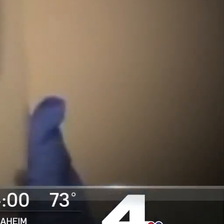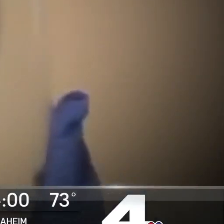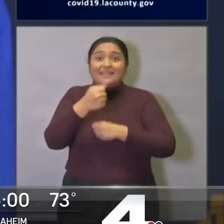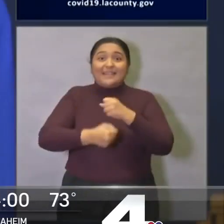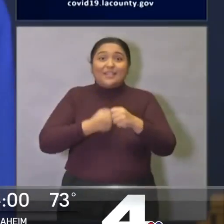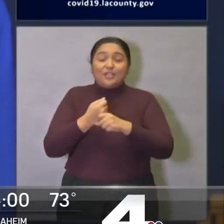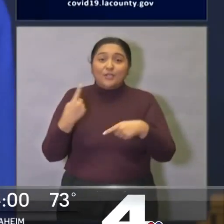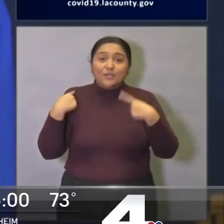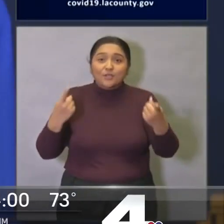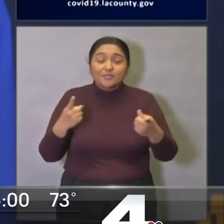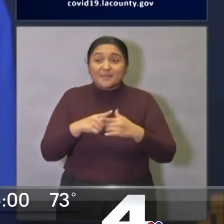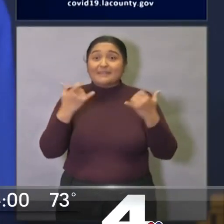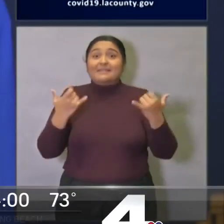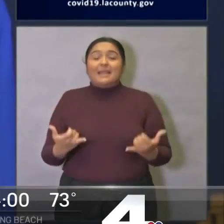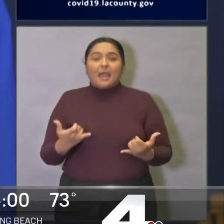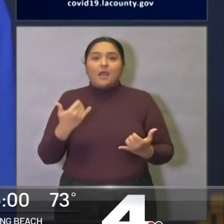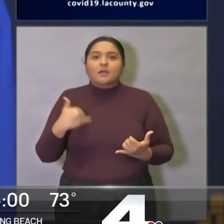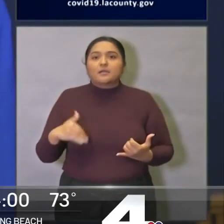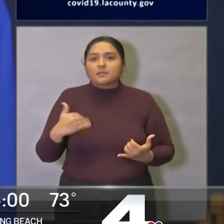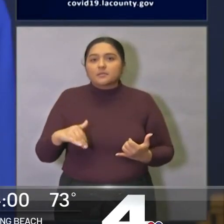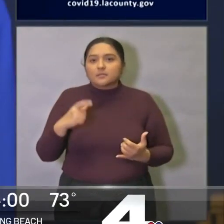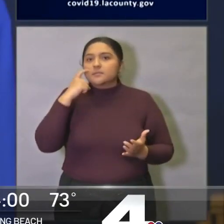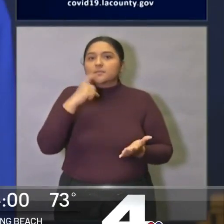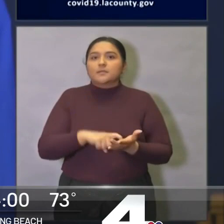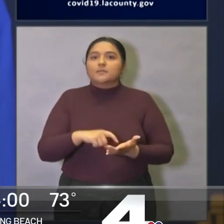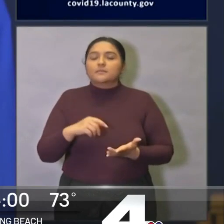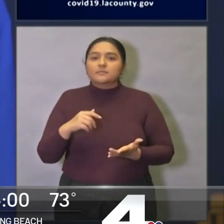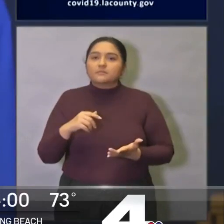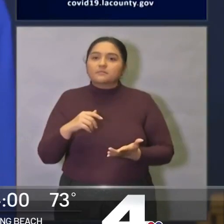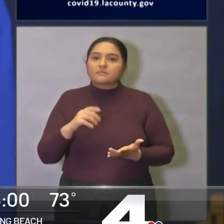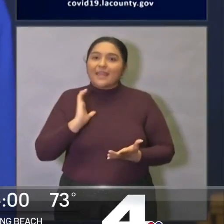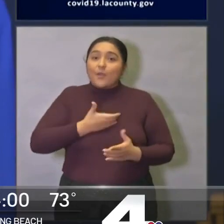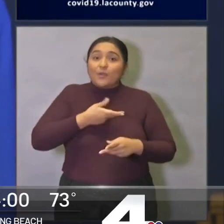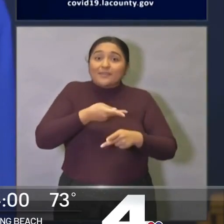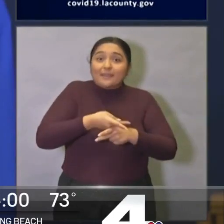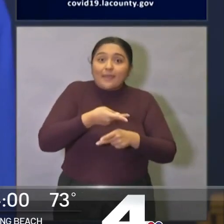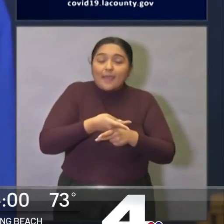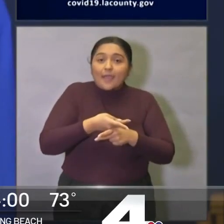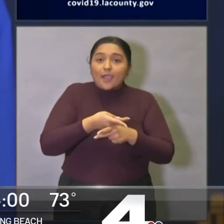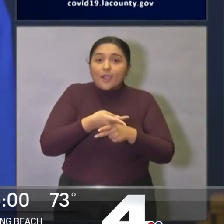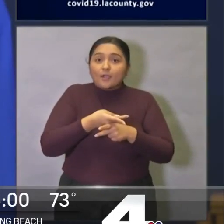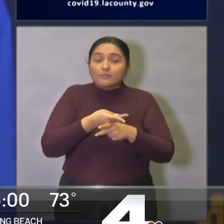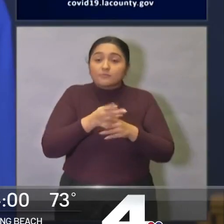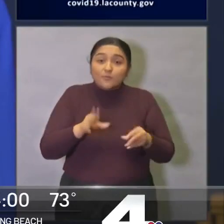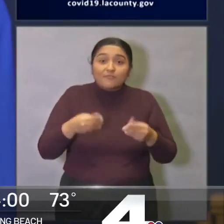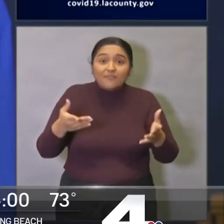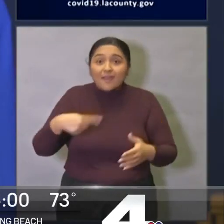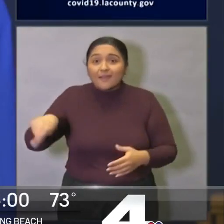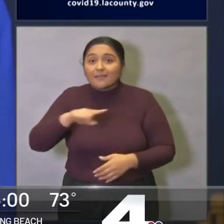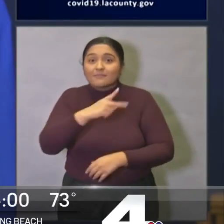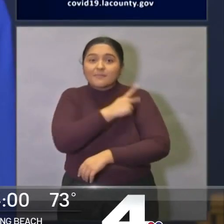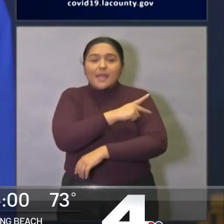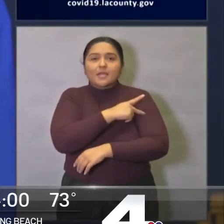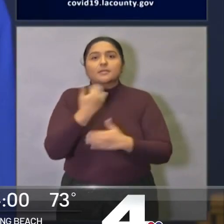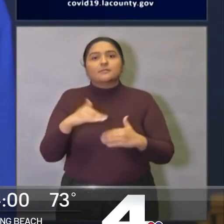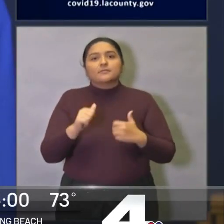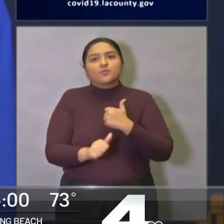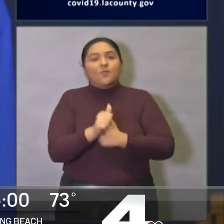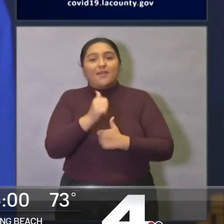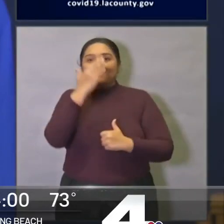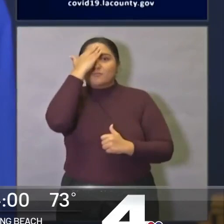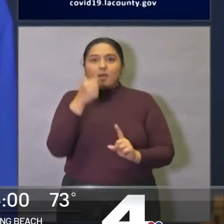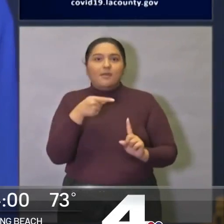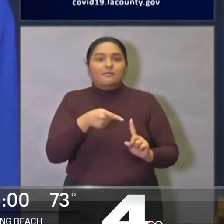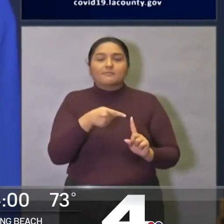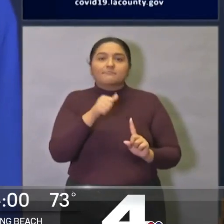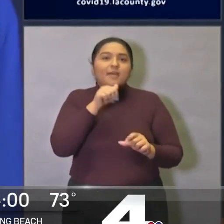care. This is actually threatened, that the level of care that we can provide for our patients is actually threatened by this